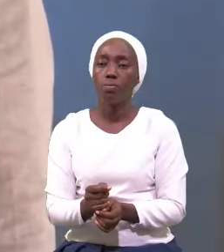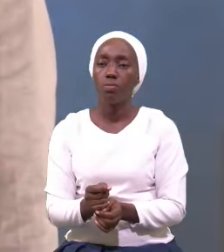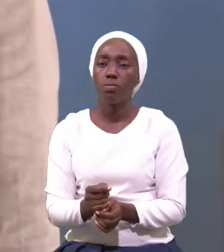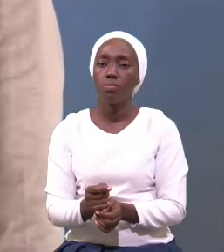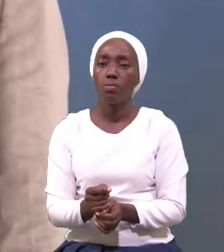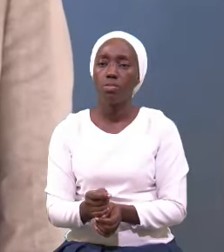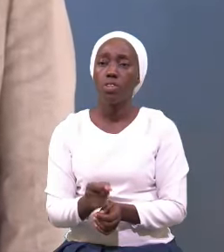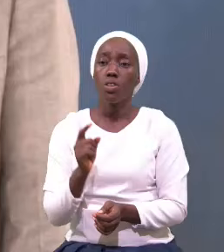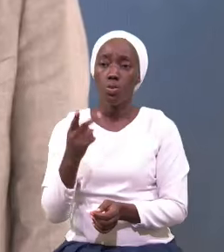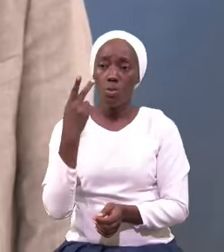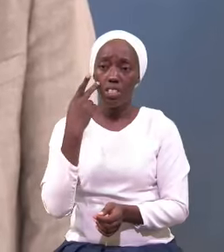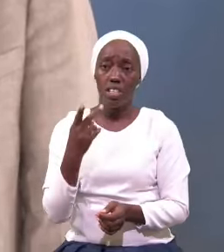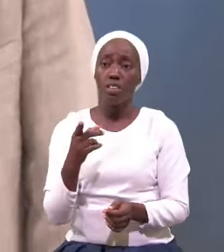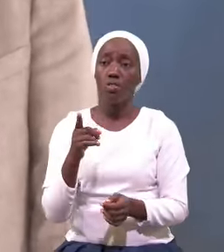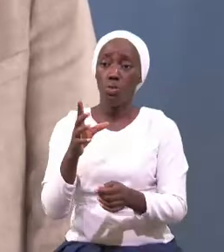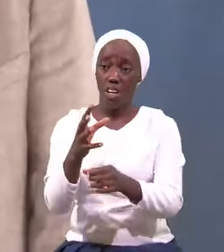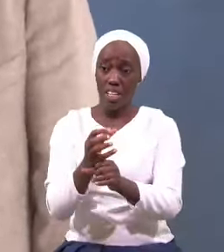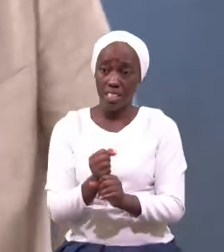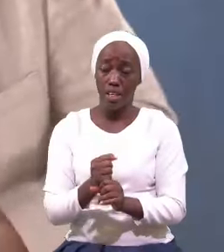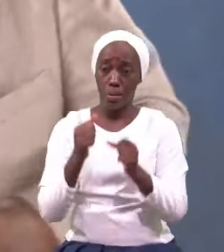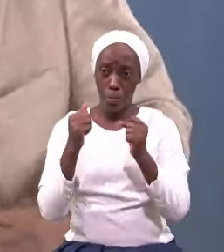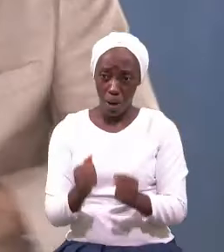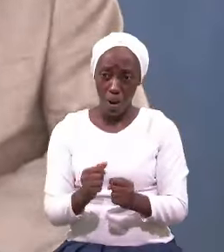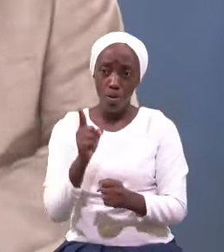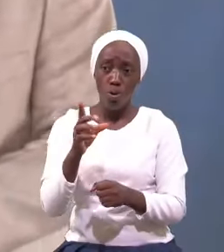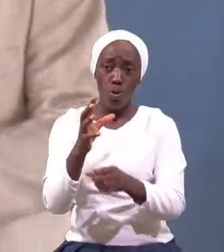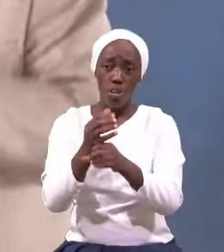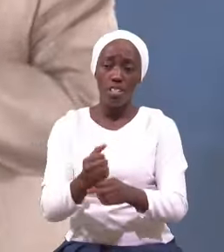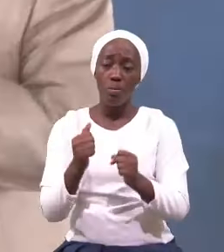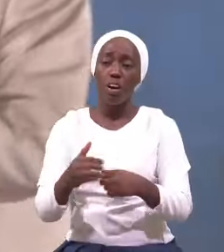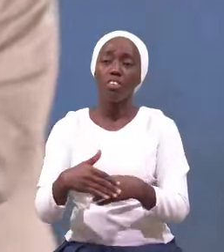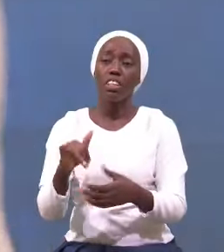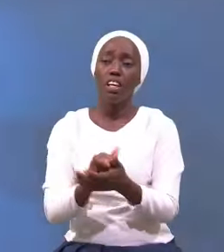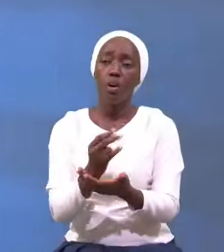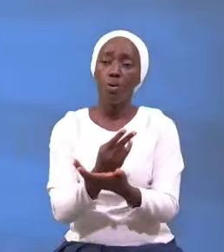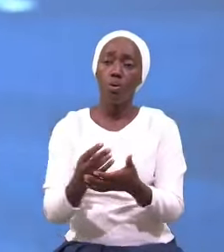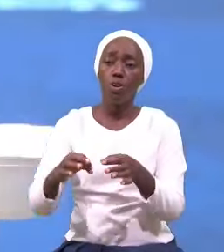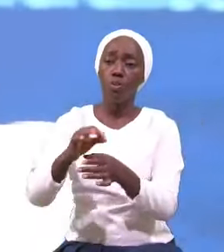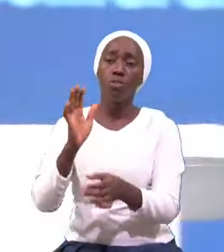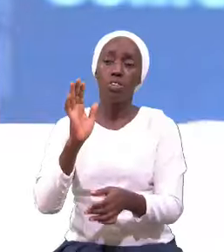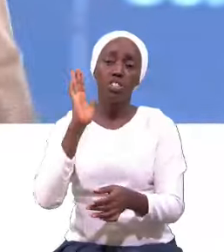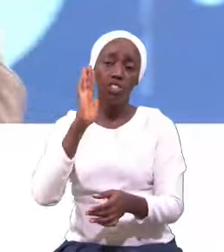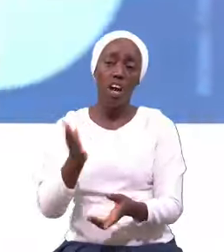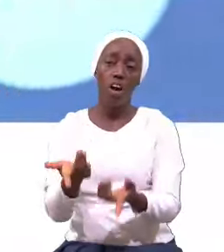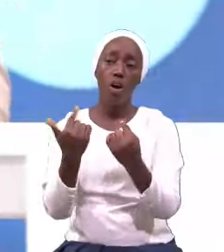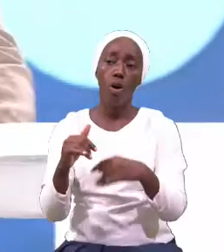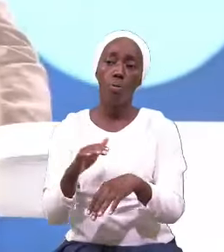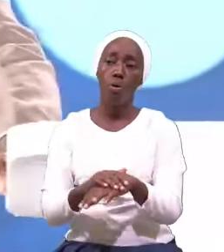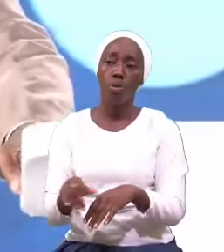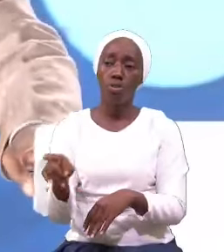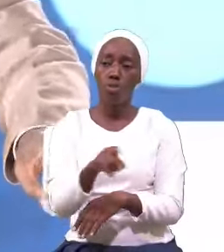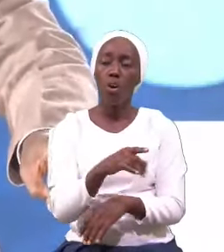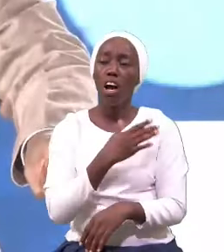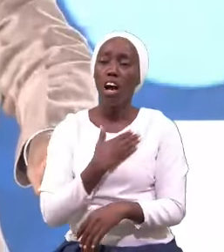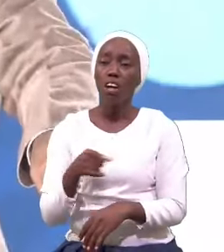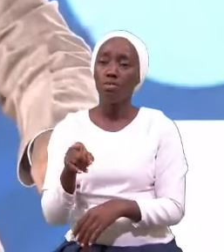You see power. After that, the Holy Ghost has come upon you. And then you